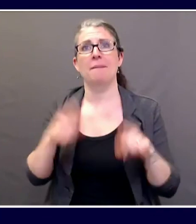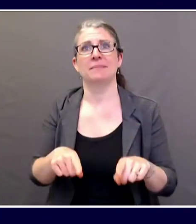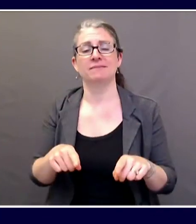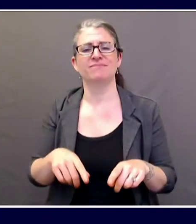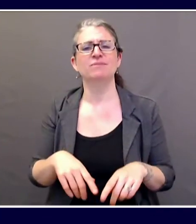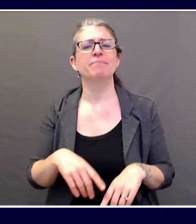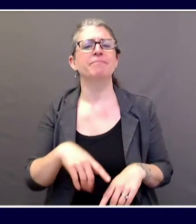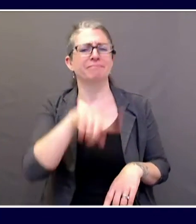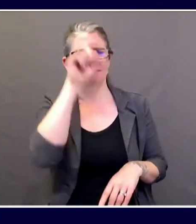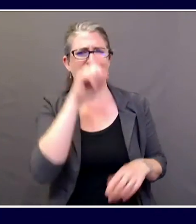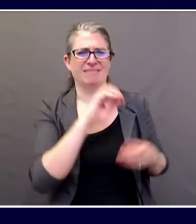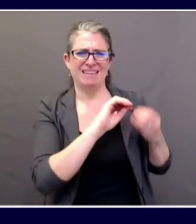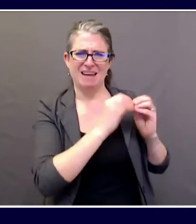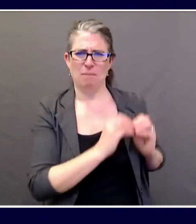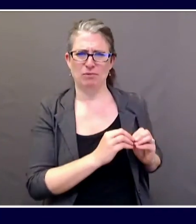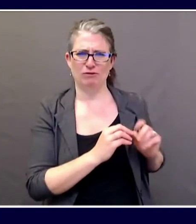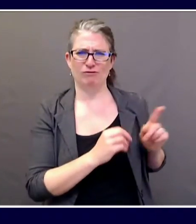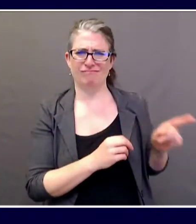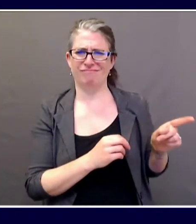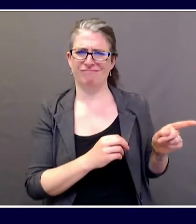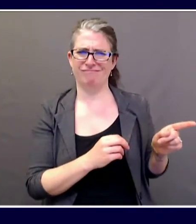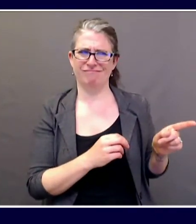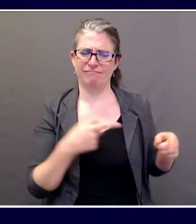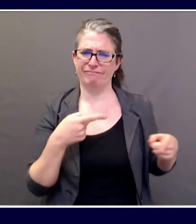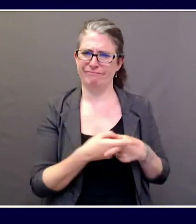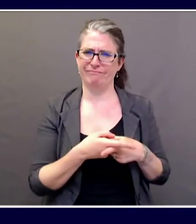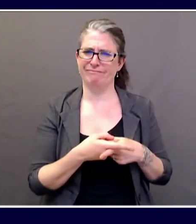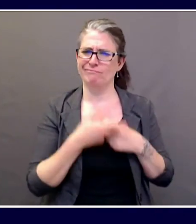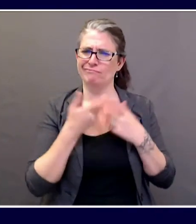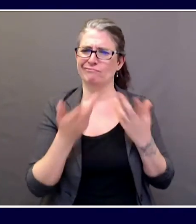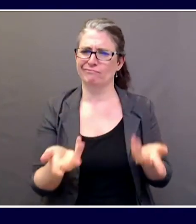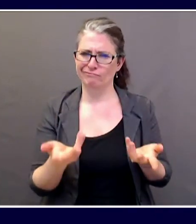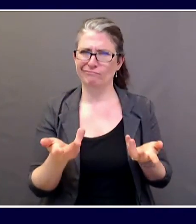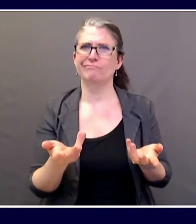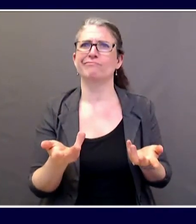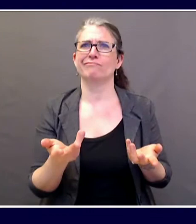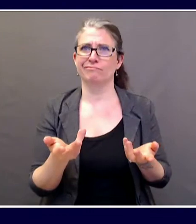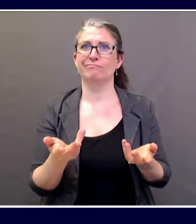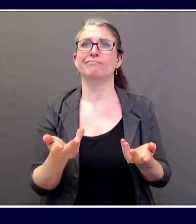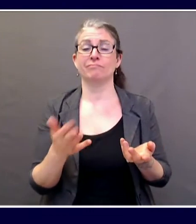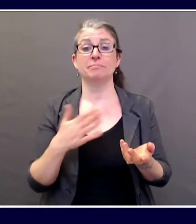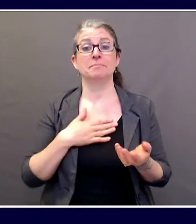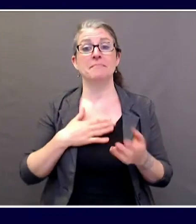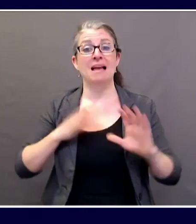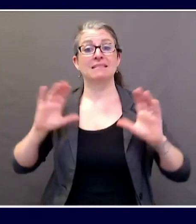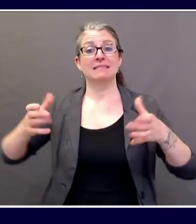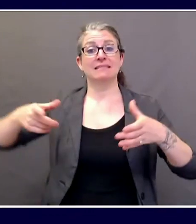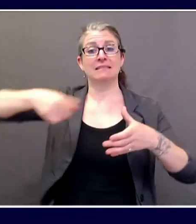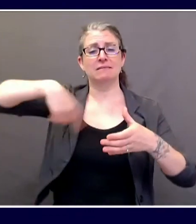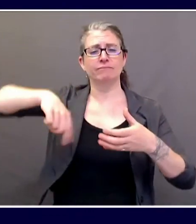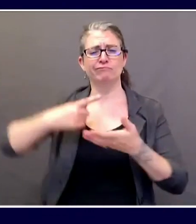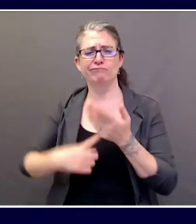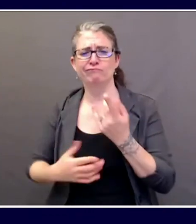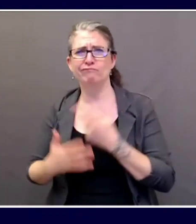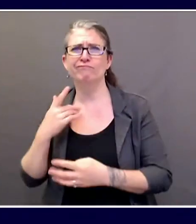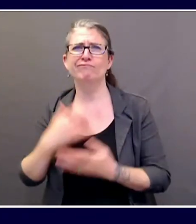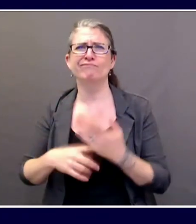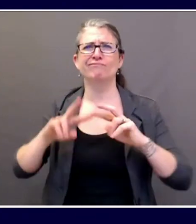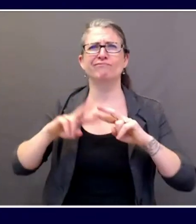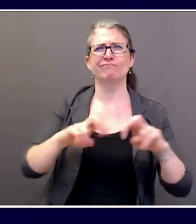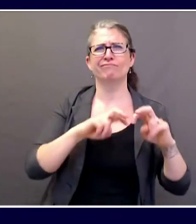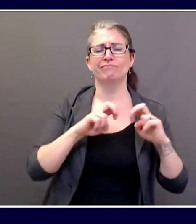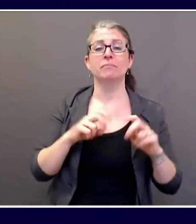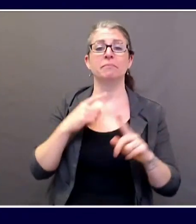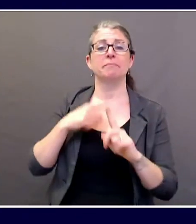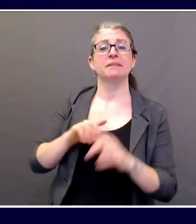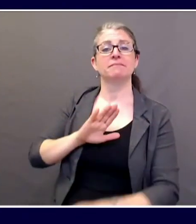still? Based on the discussions I've had with my team and then with others around the country, much of the increase seems